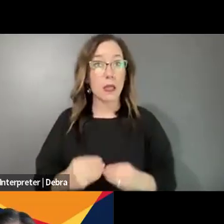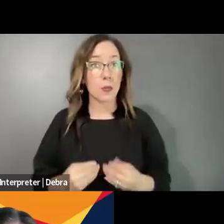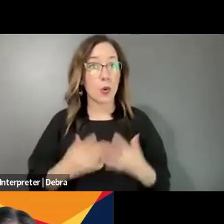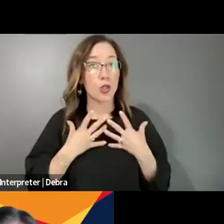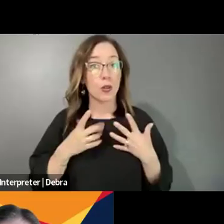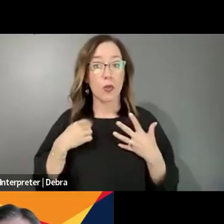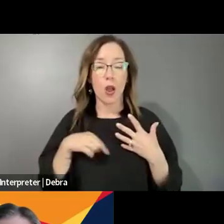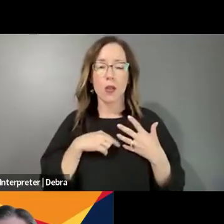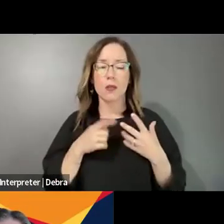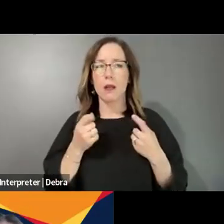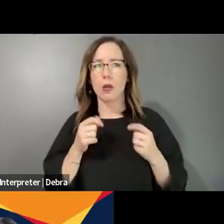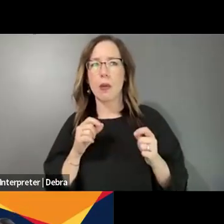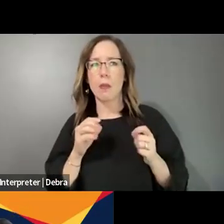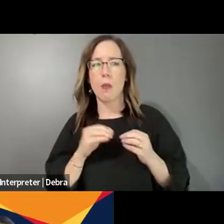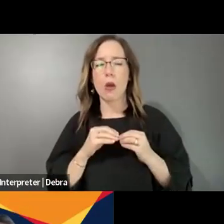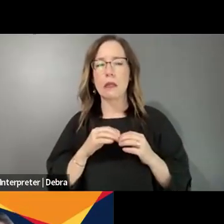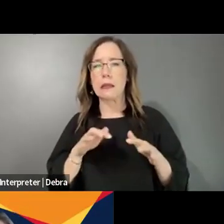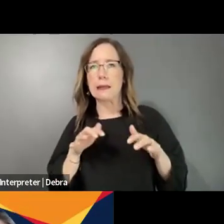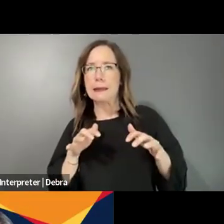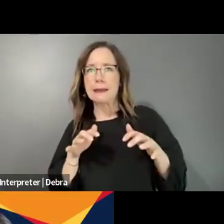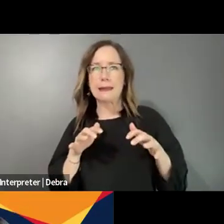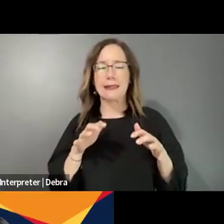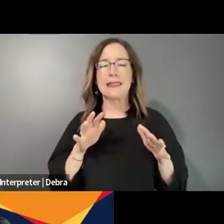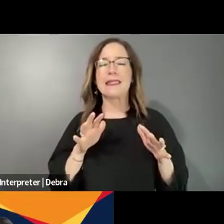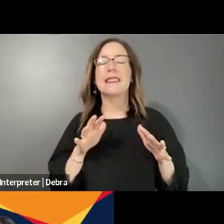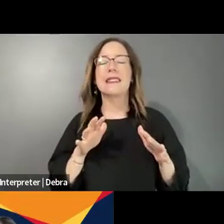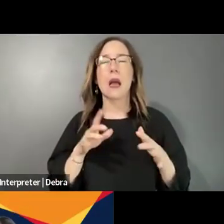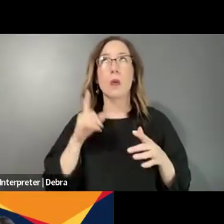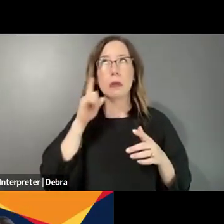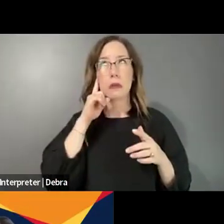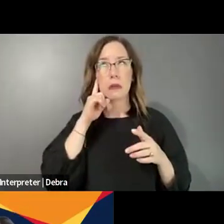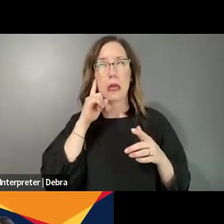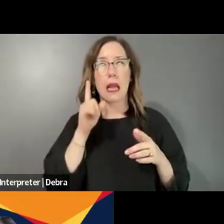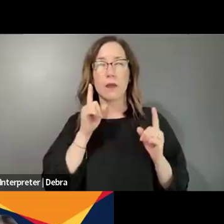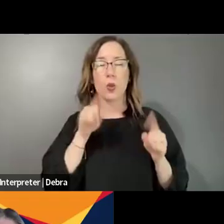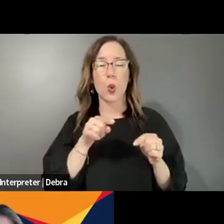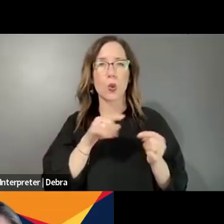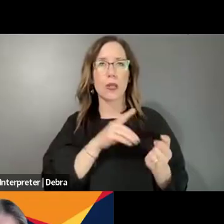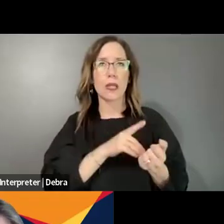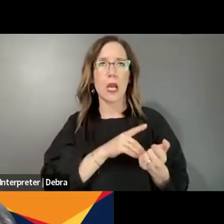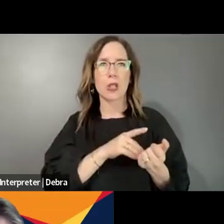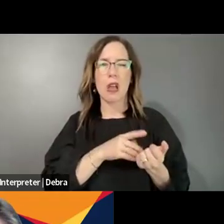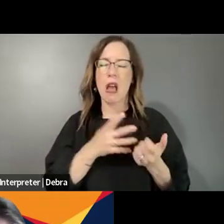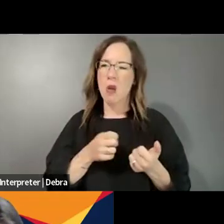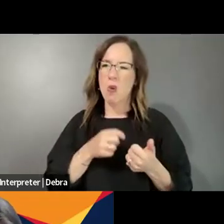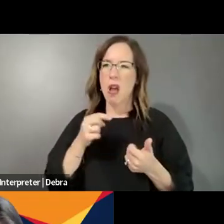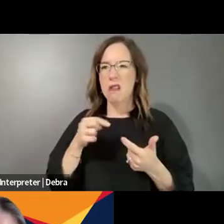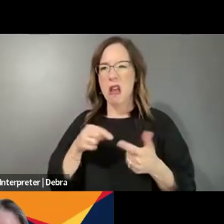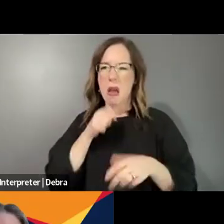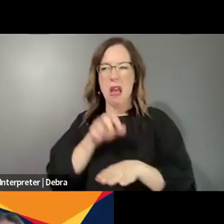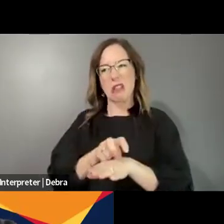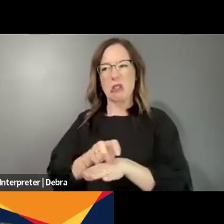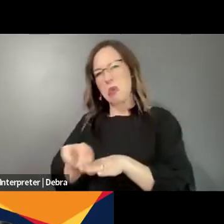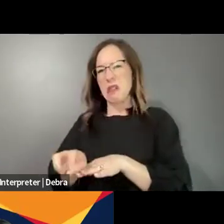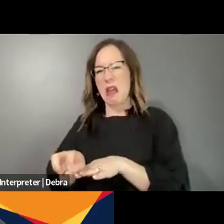who are a little more timid sometimes. I'm going to think of you guys when I have to go to the doctor, and I'm going to be like, I'm not scooting down on this